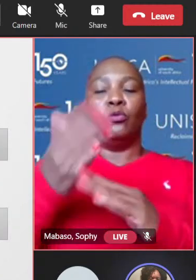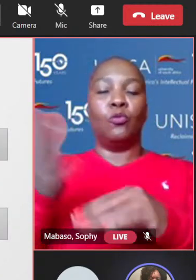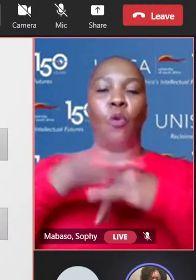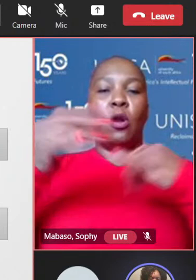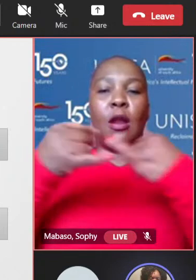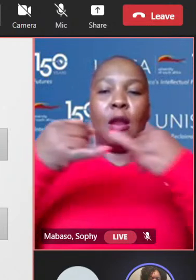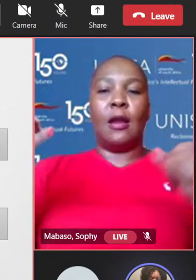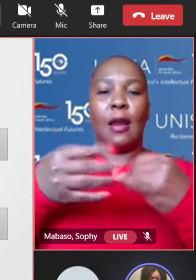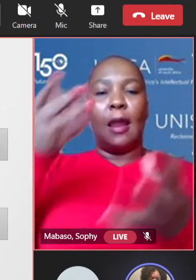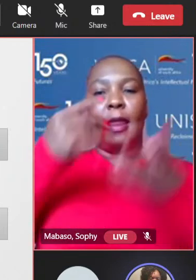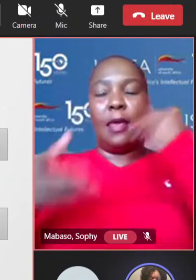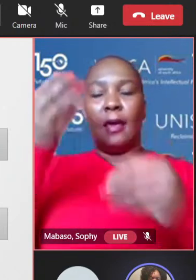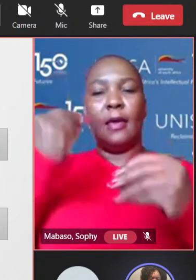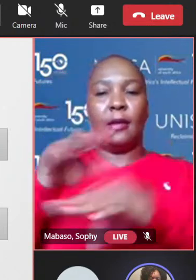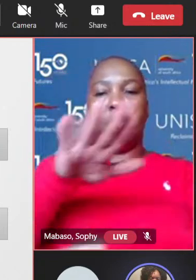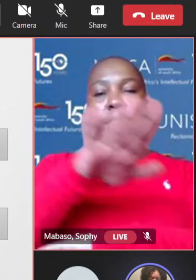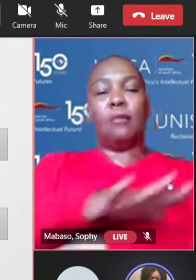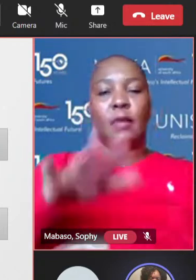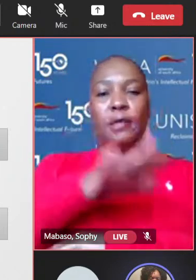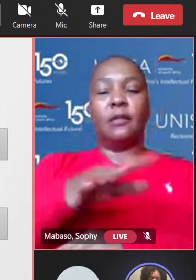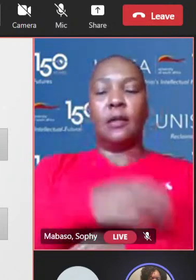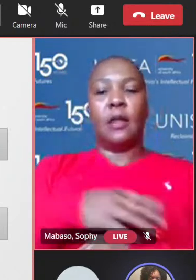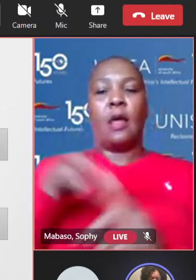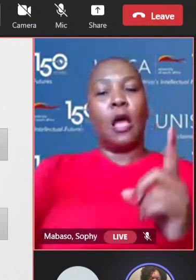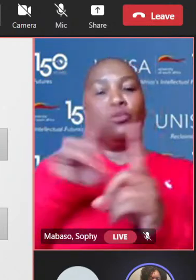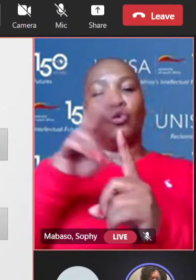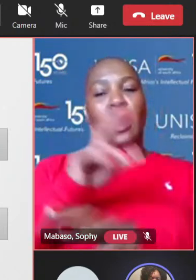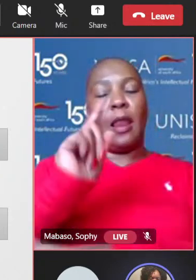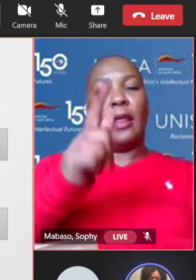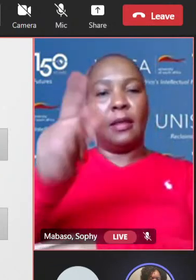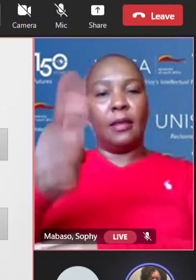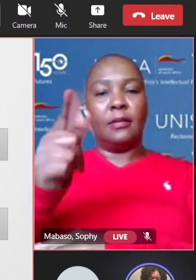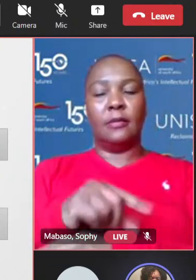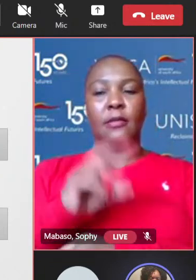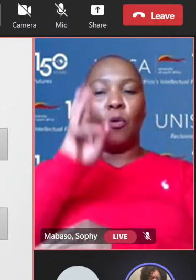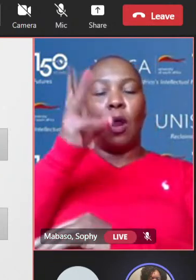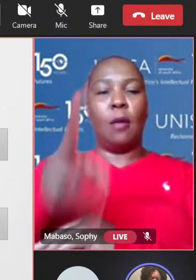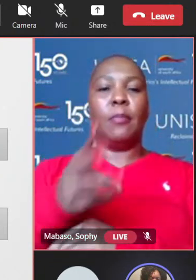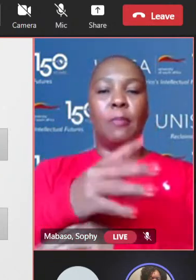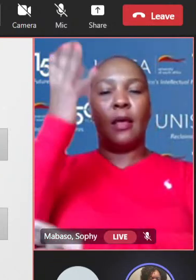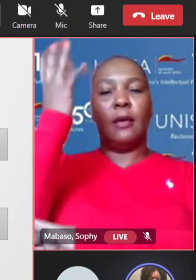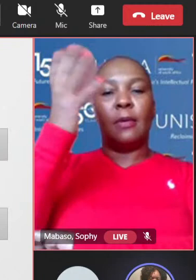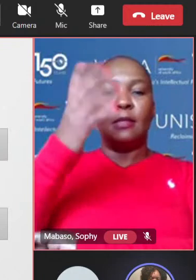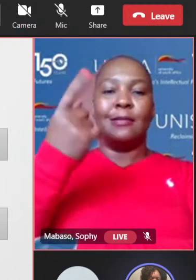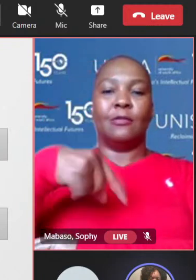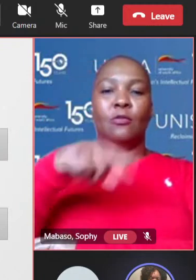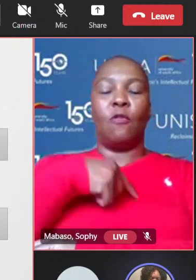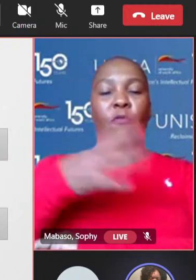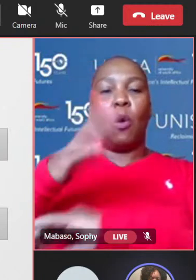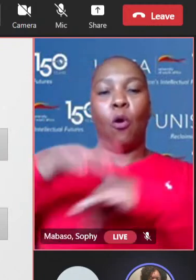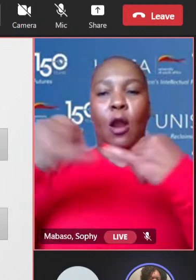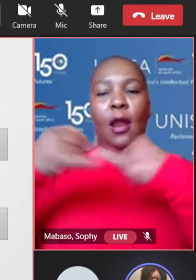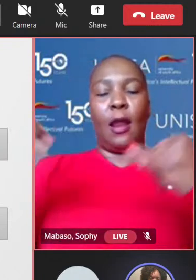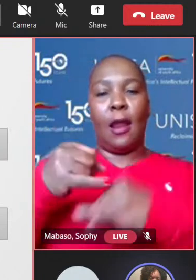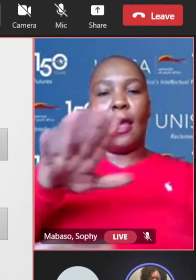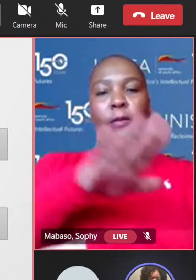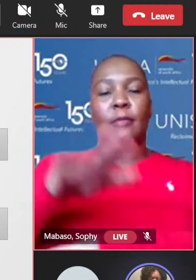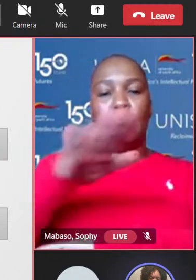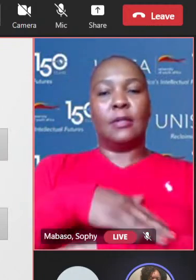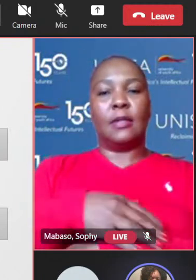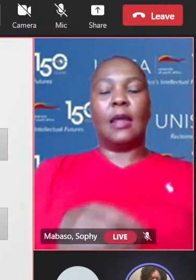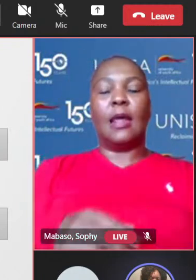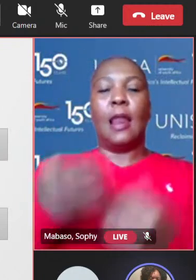learning platform. I saw that later on, there is going to be a presentation on our online platforms, the learner management